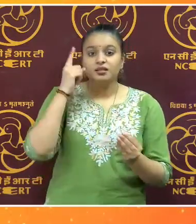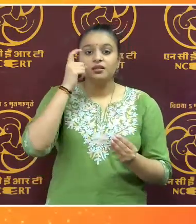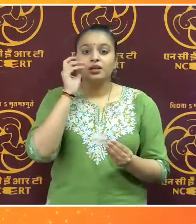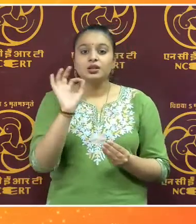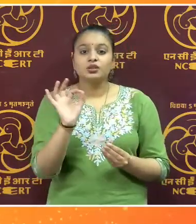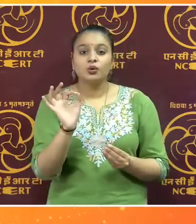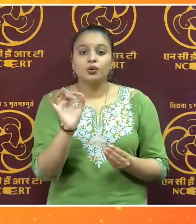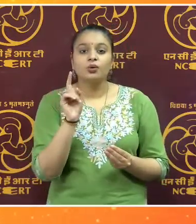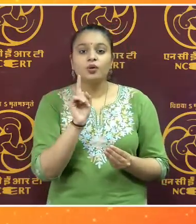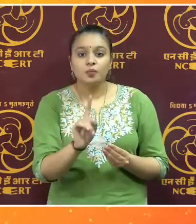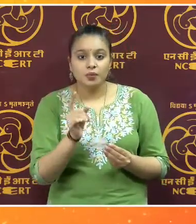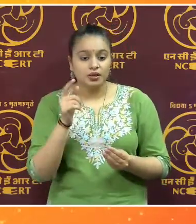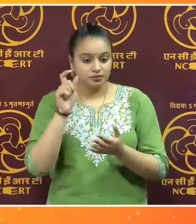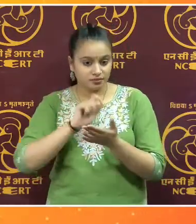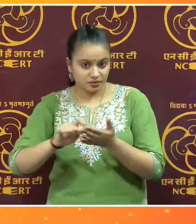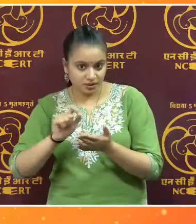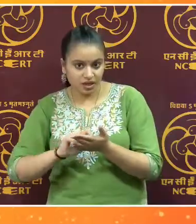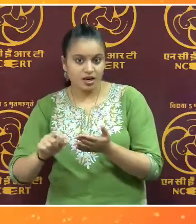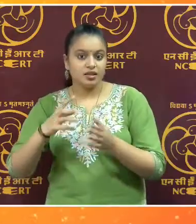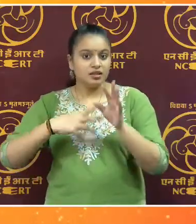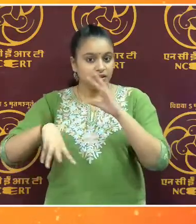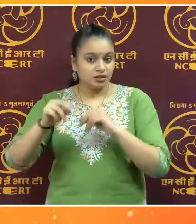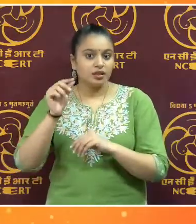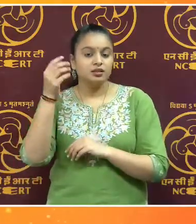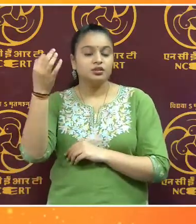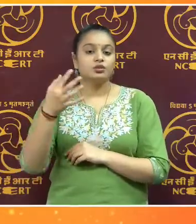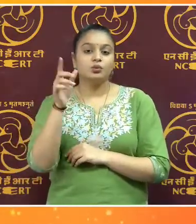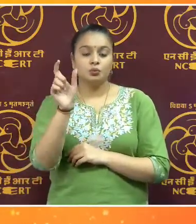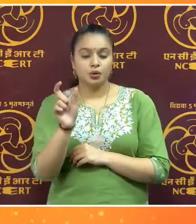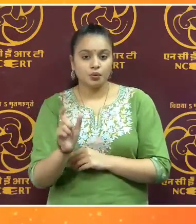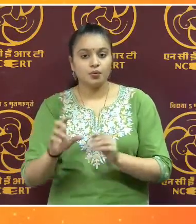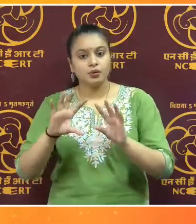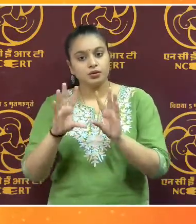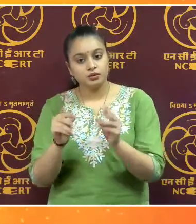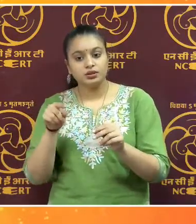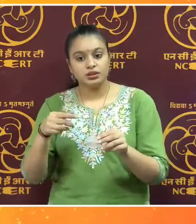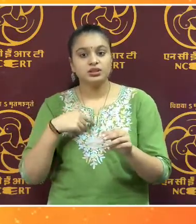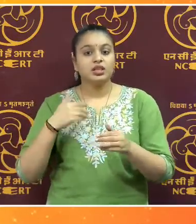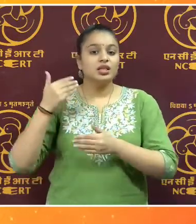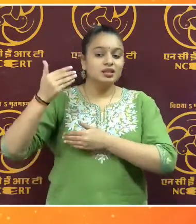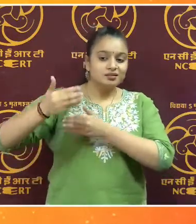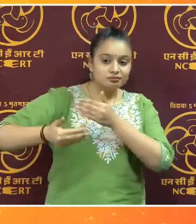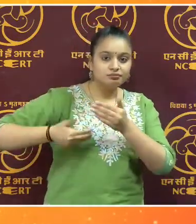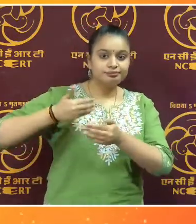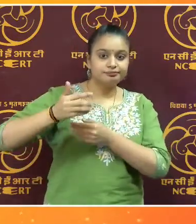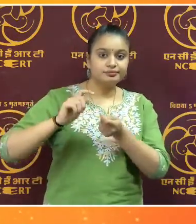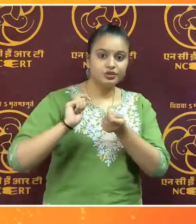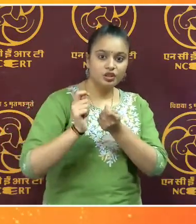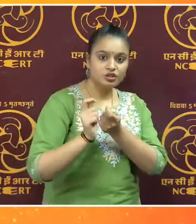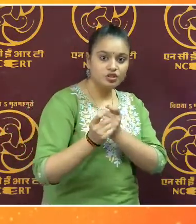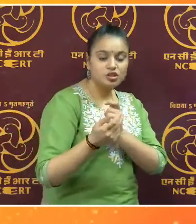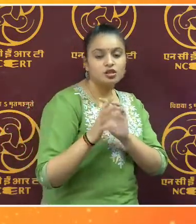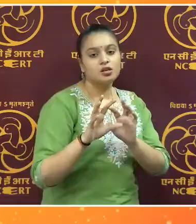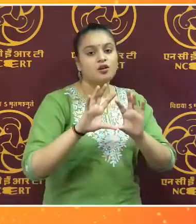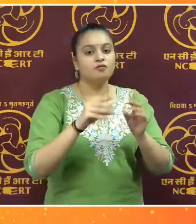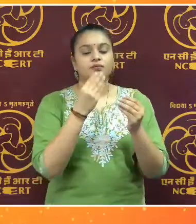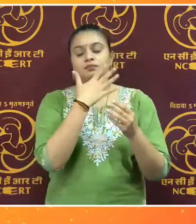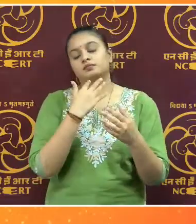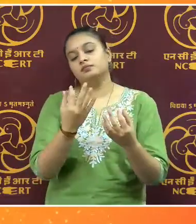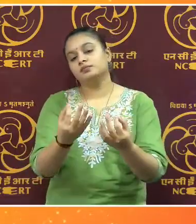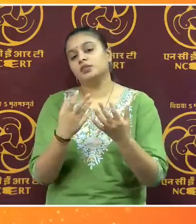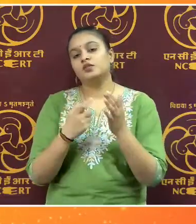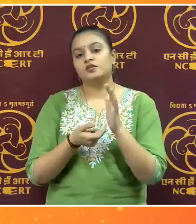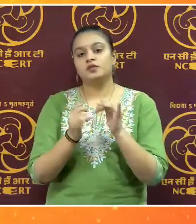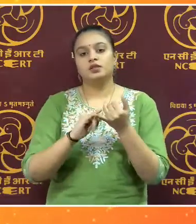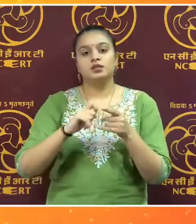about writing and learning new words and sentences. Absolutely. So that kind of a journey of transformation, how simply and beautifully